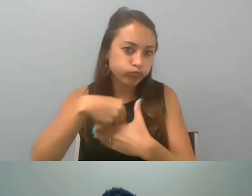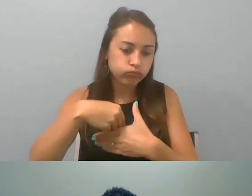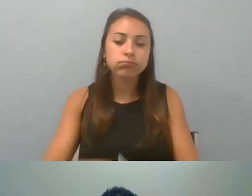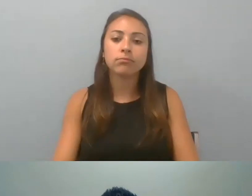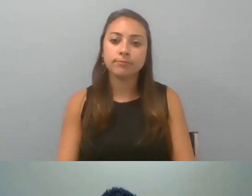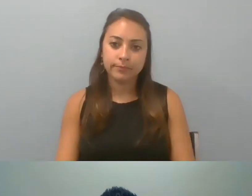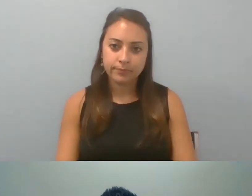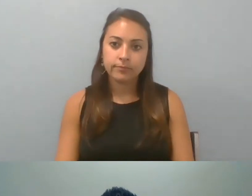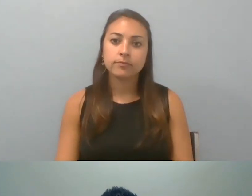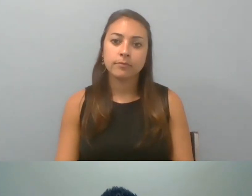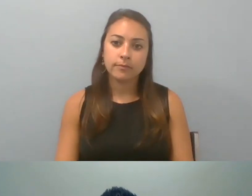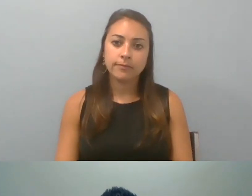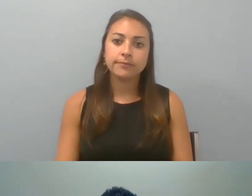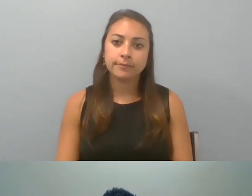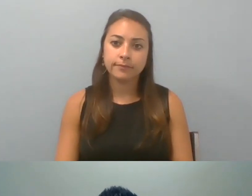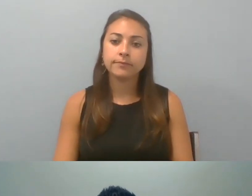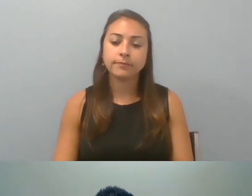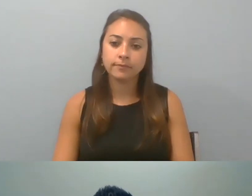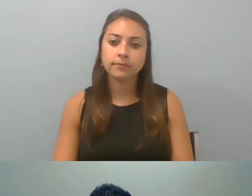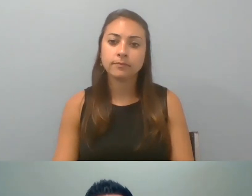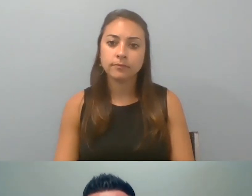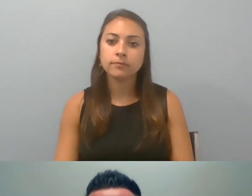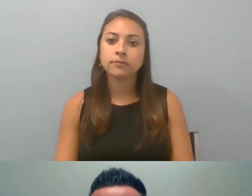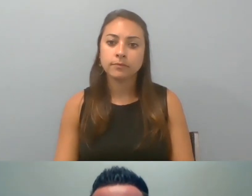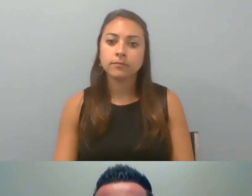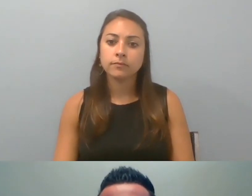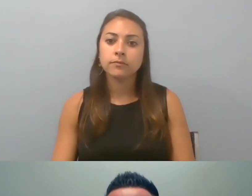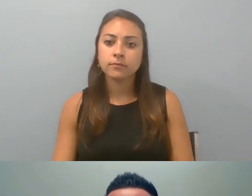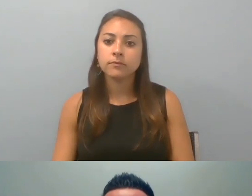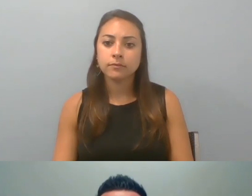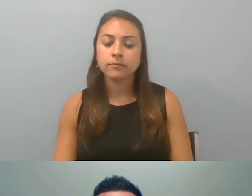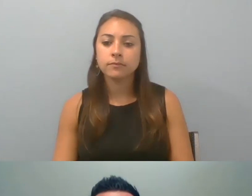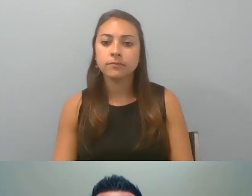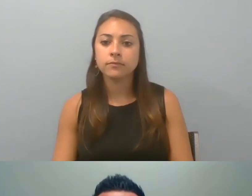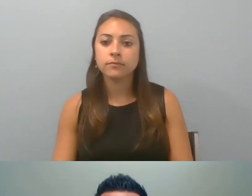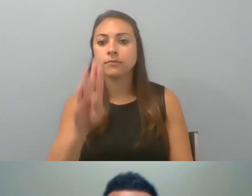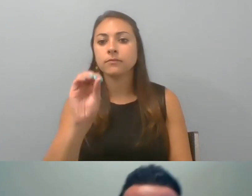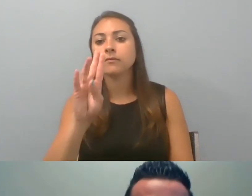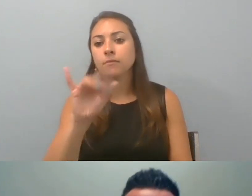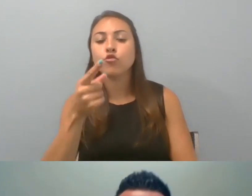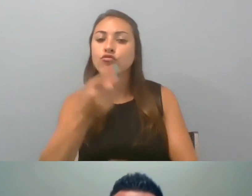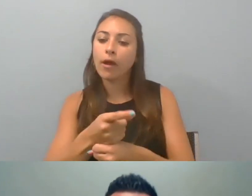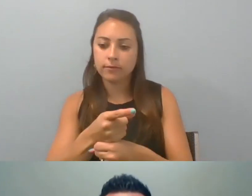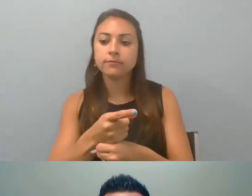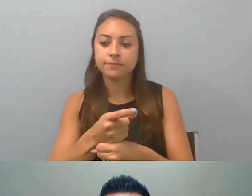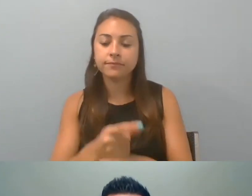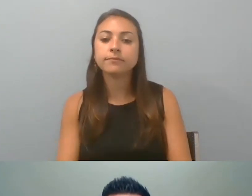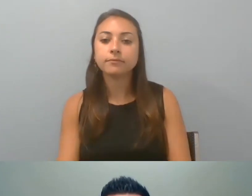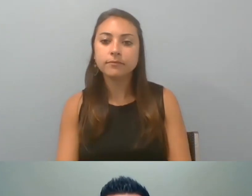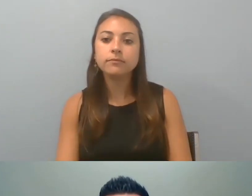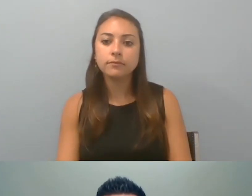locations and almost all the stations. Yeah, you nailed it, Jesse. I could go in a little bit more detail or give an